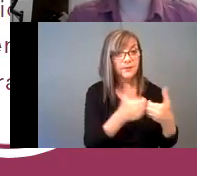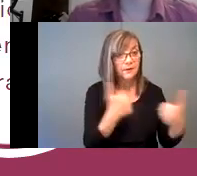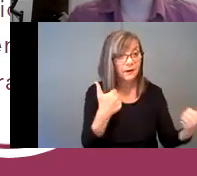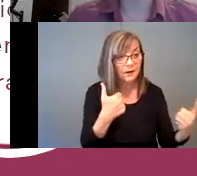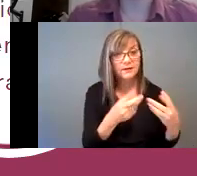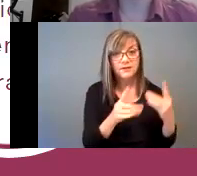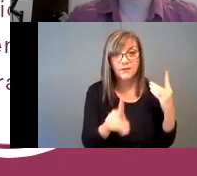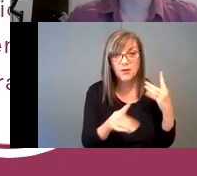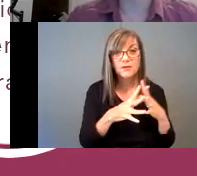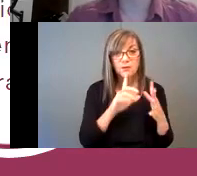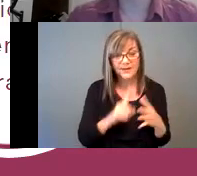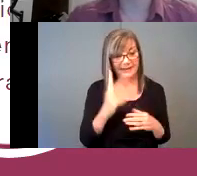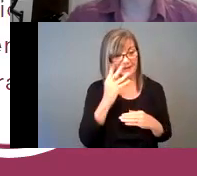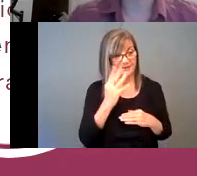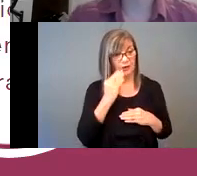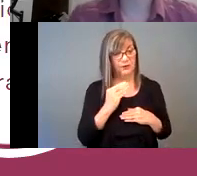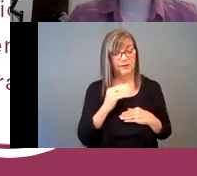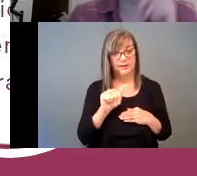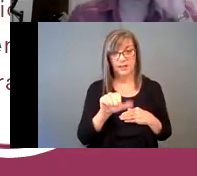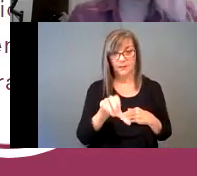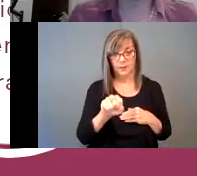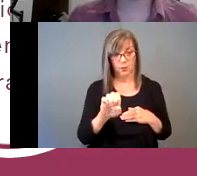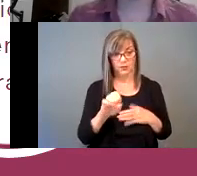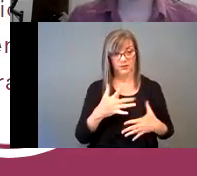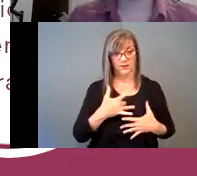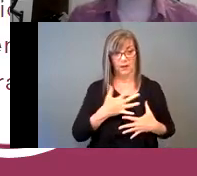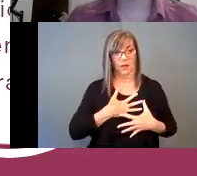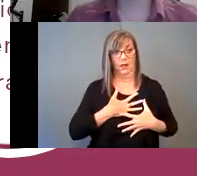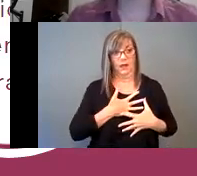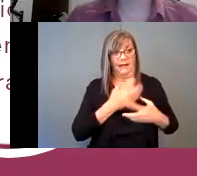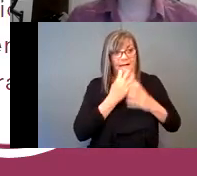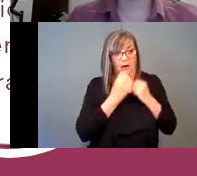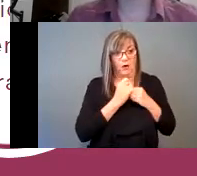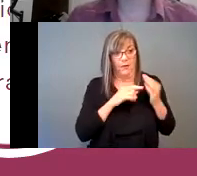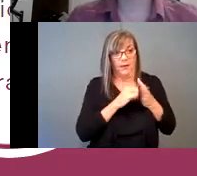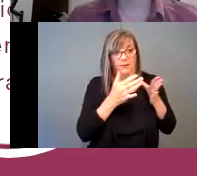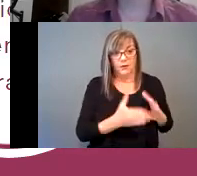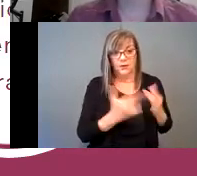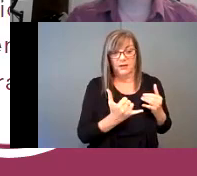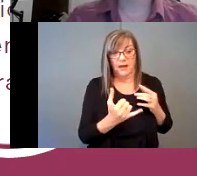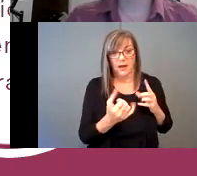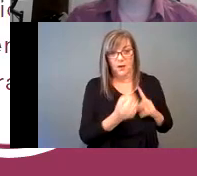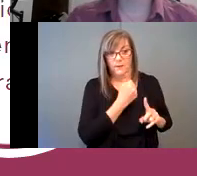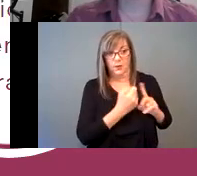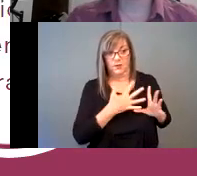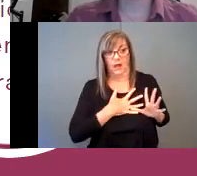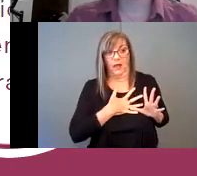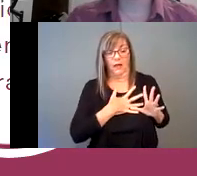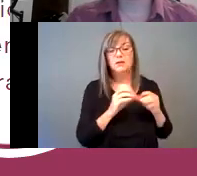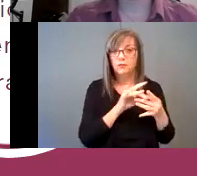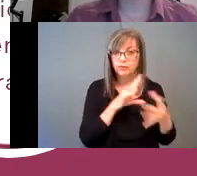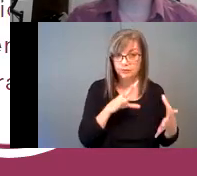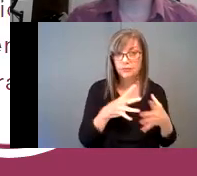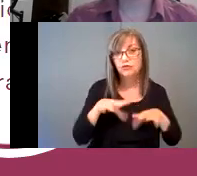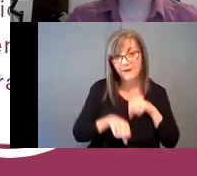from someone that you care about and that you love. And when we think about trauma, we also think about different kinds